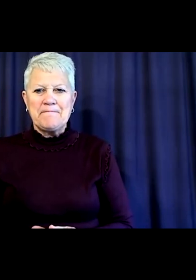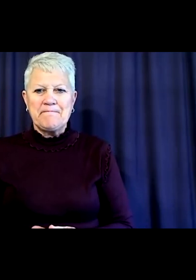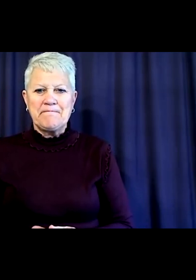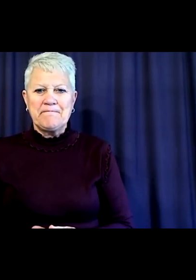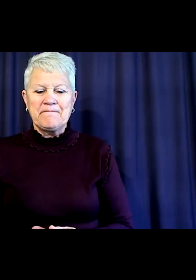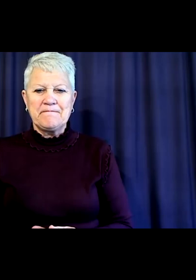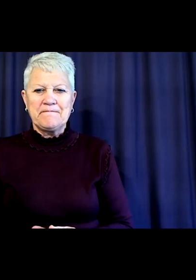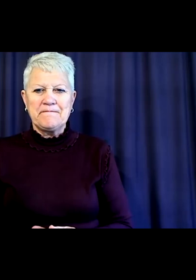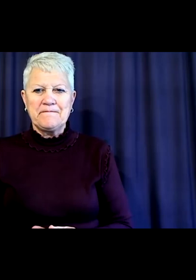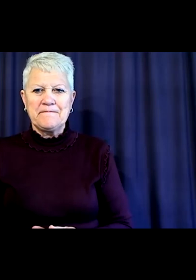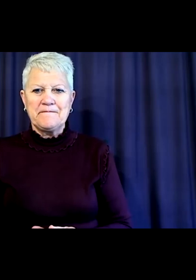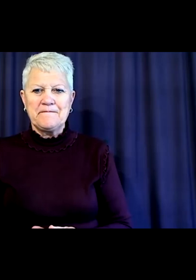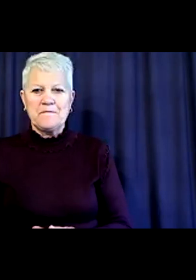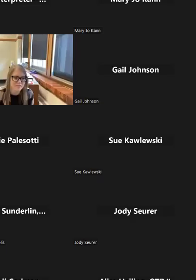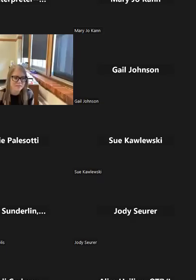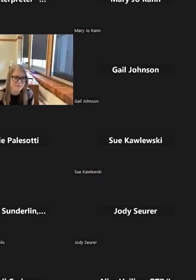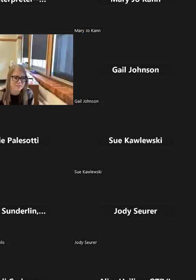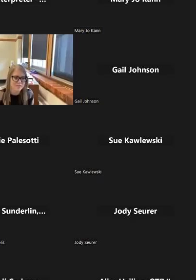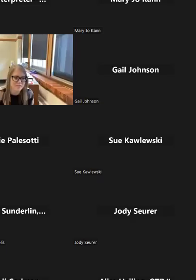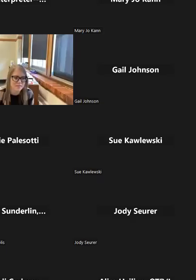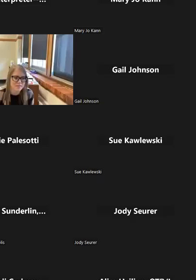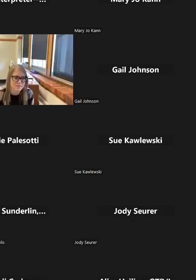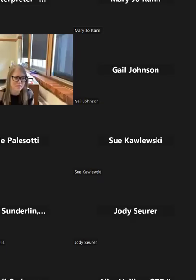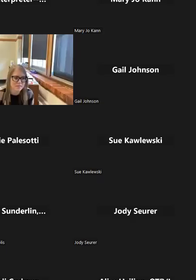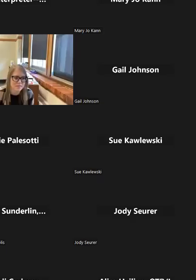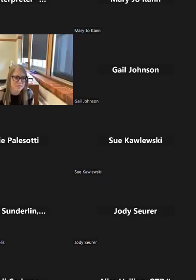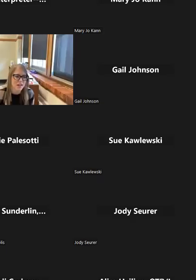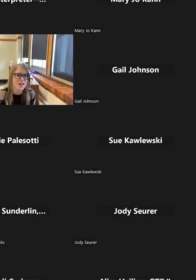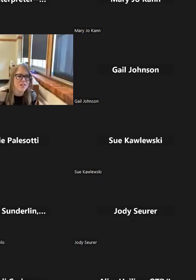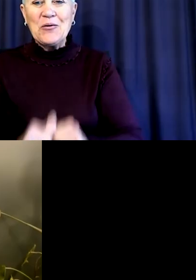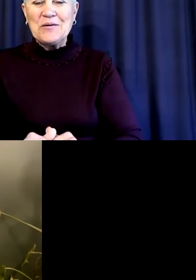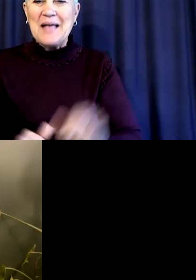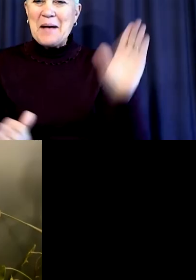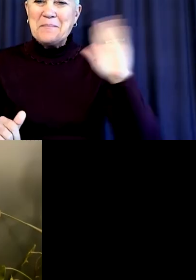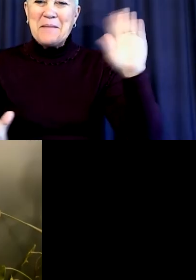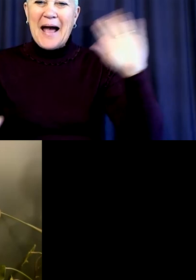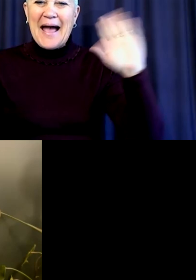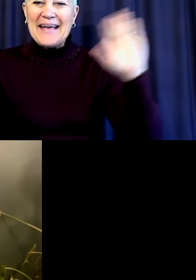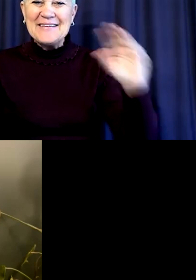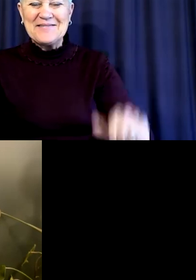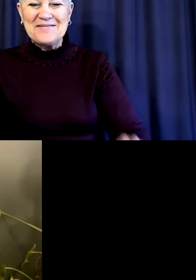Hi.